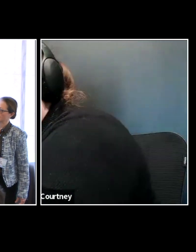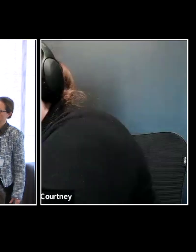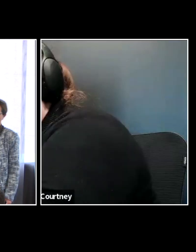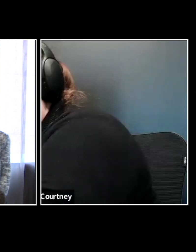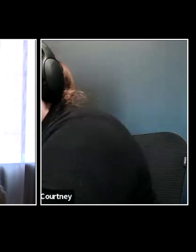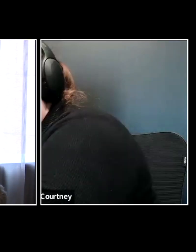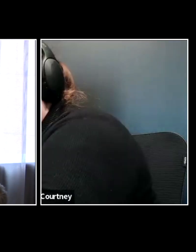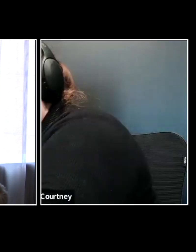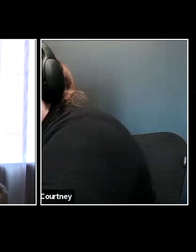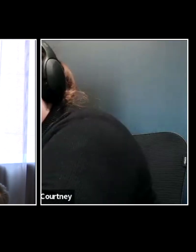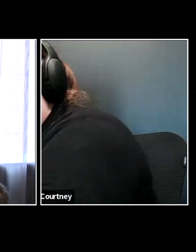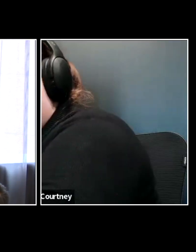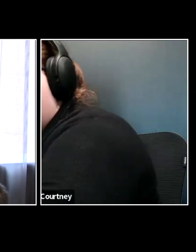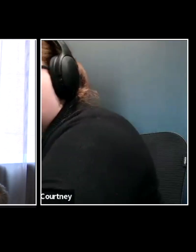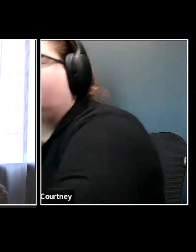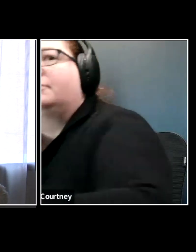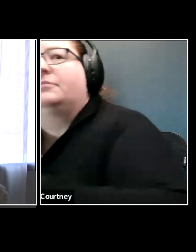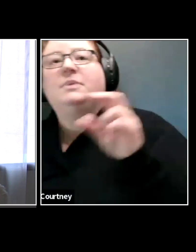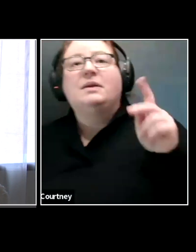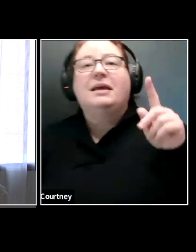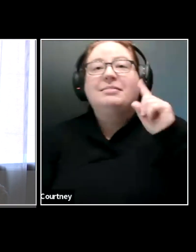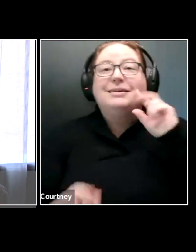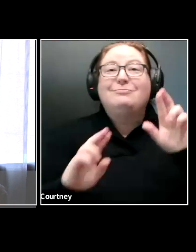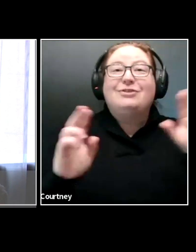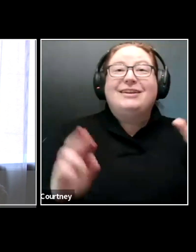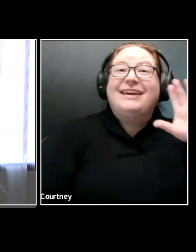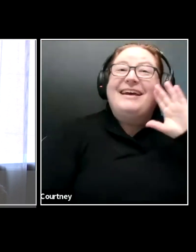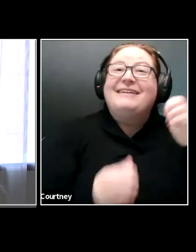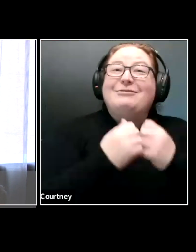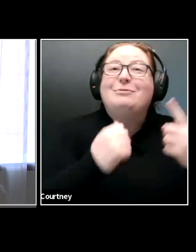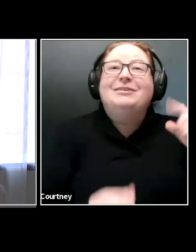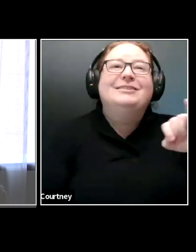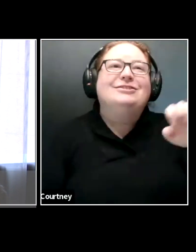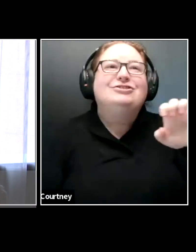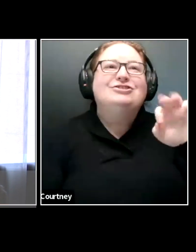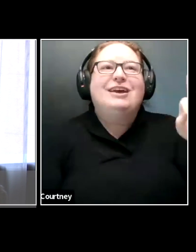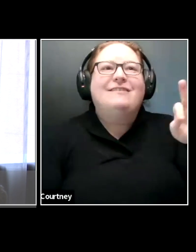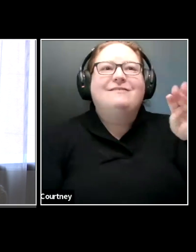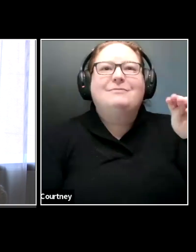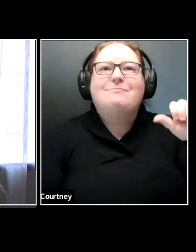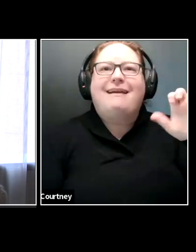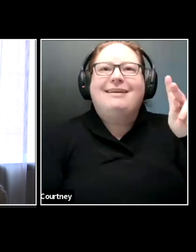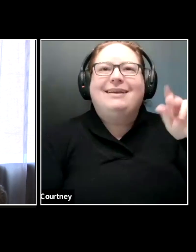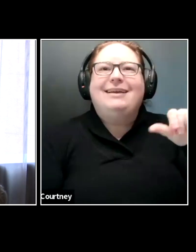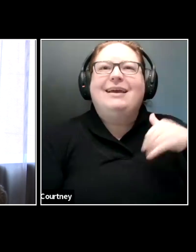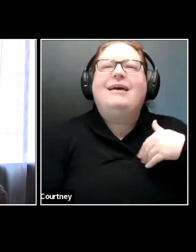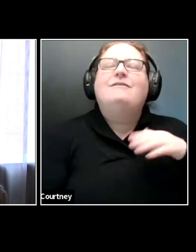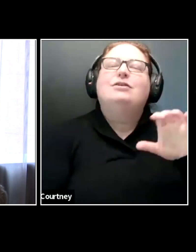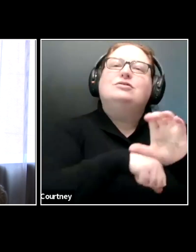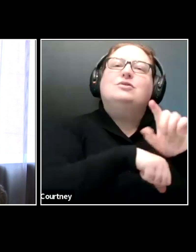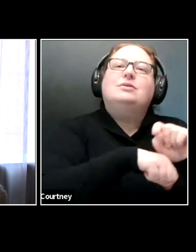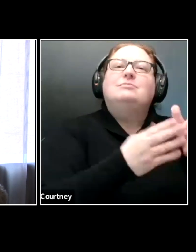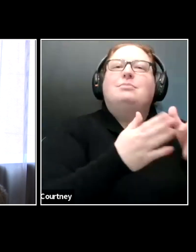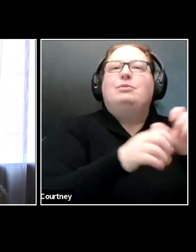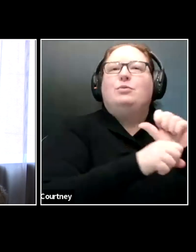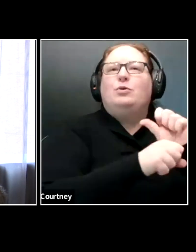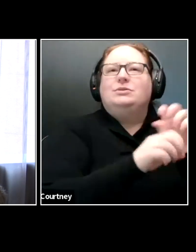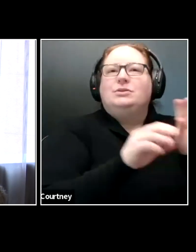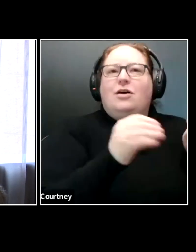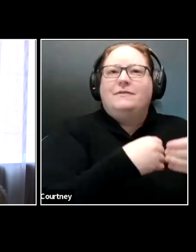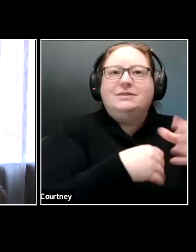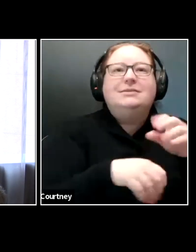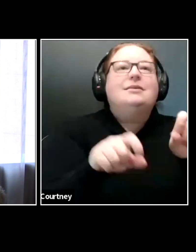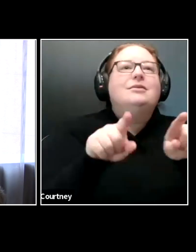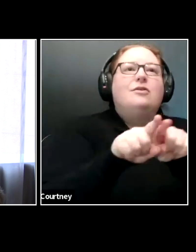Hi, everybody. My name is Jeff Maki. I have my own consultancy, Public Works Office, and I am also working with the good folks